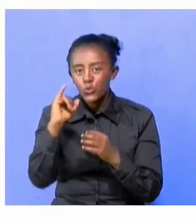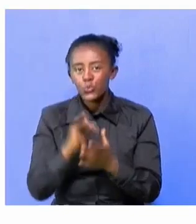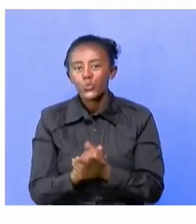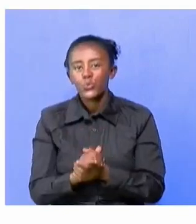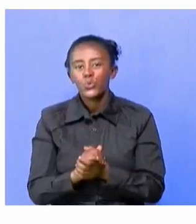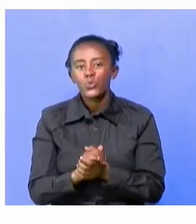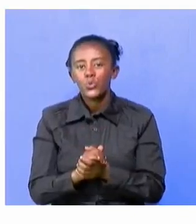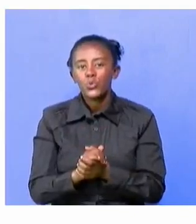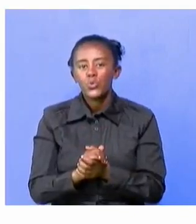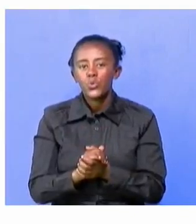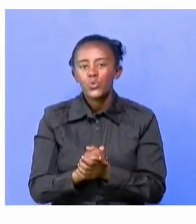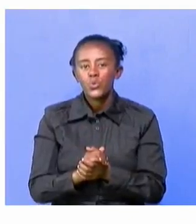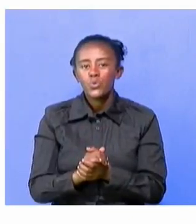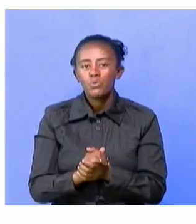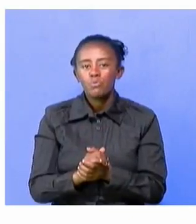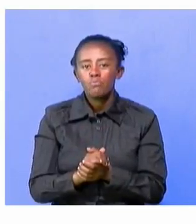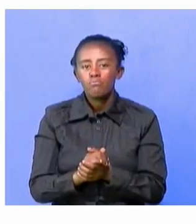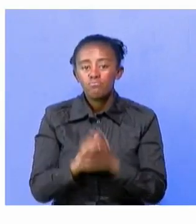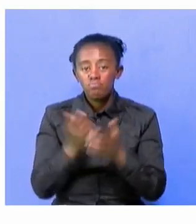Agreement,